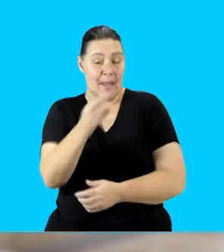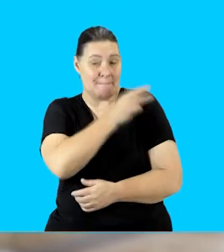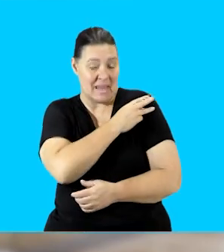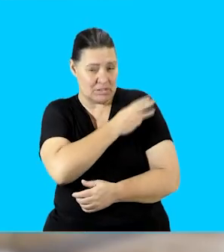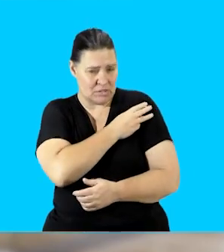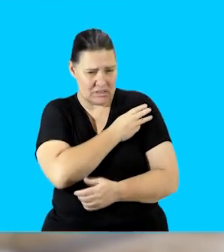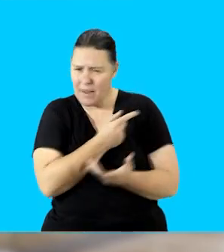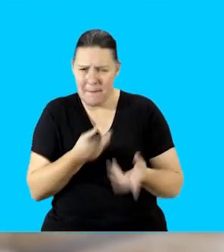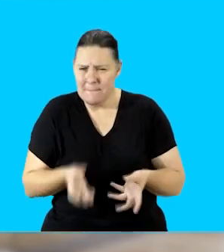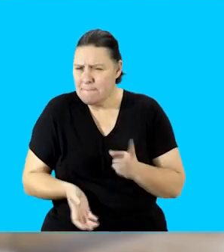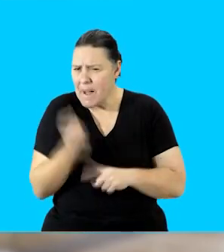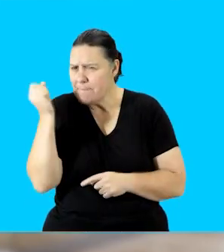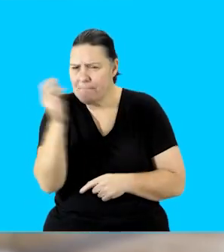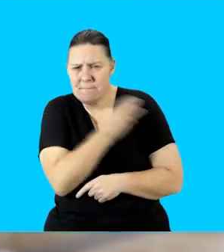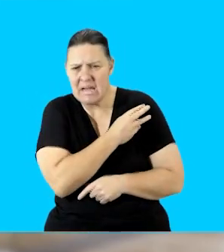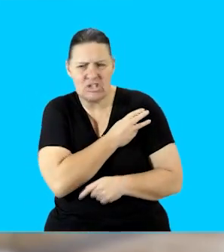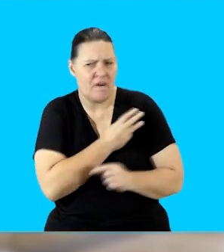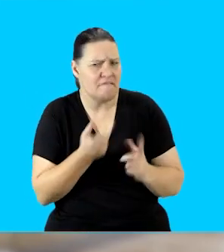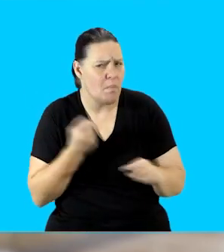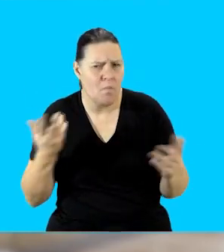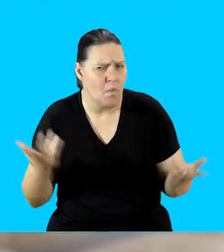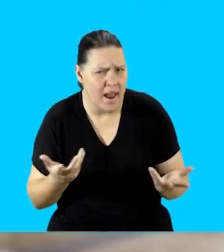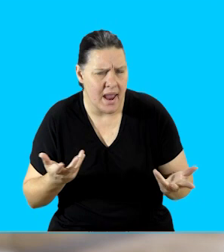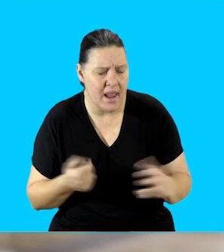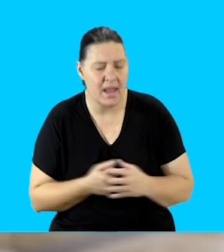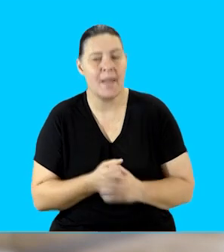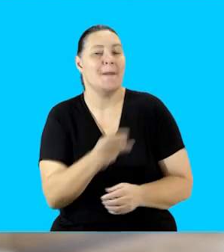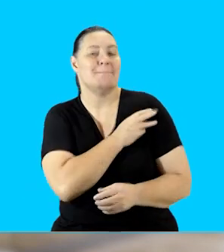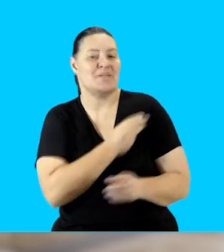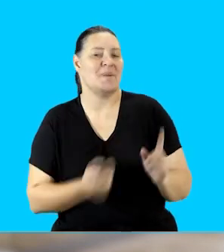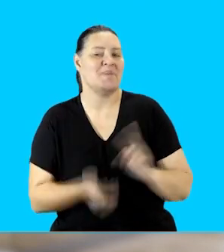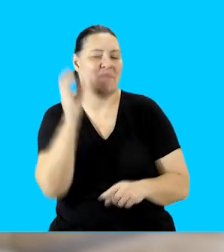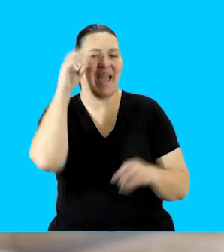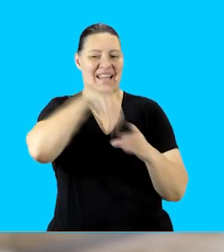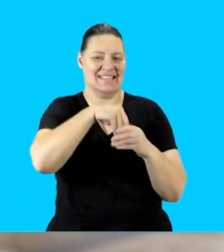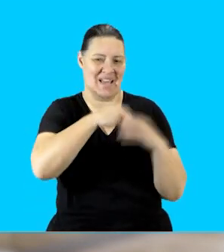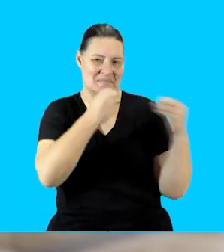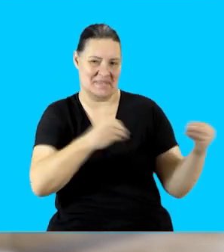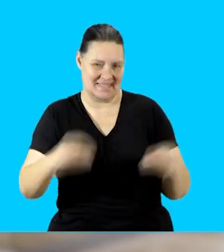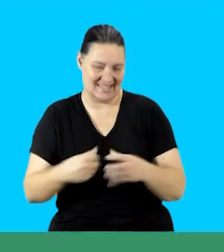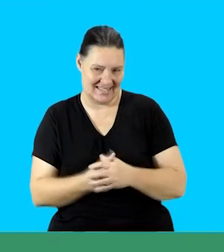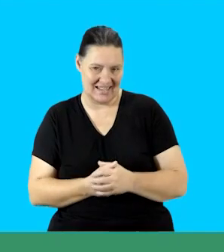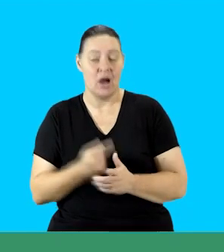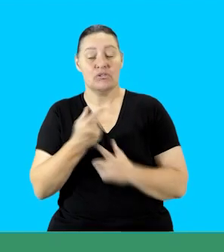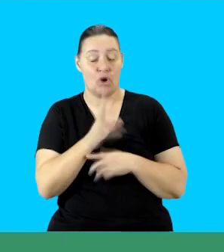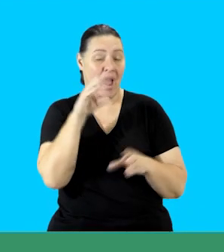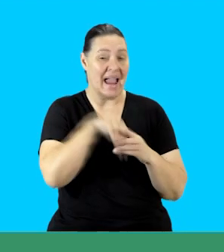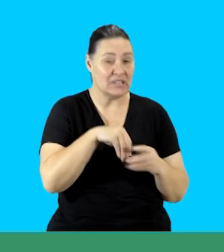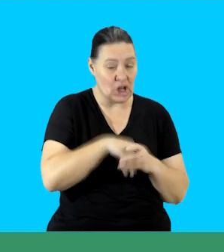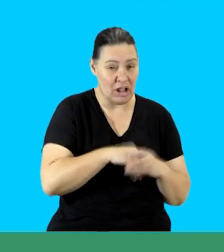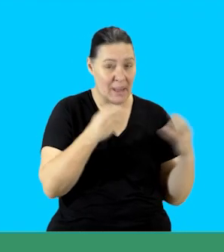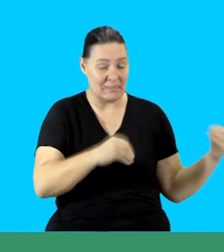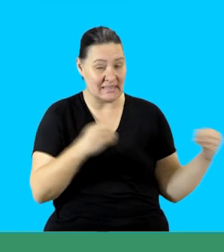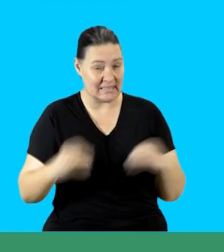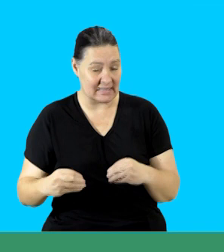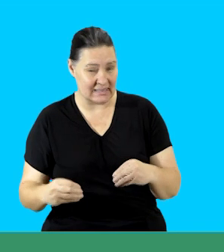internal part of our business, that is our micro environment. So the second statement would be the challenge for